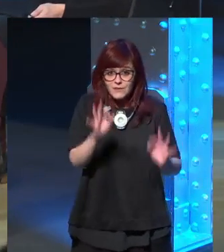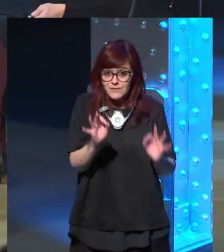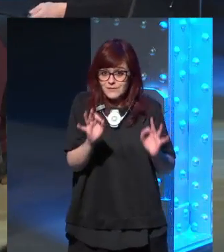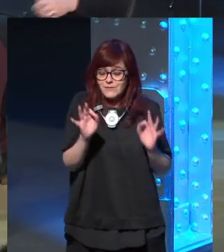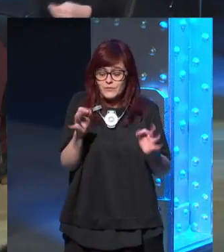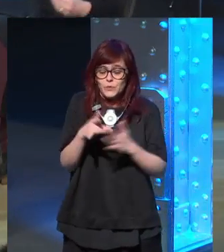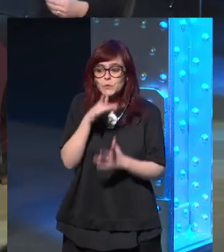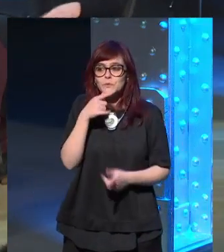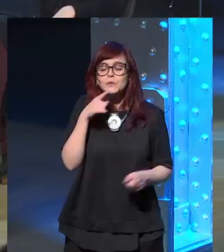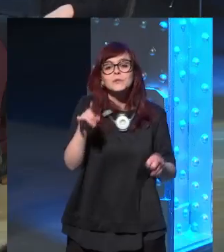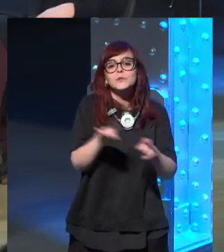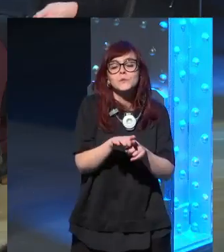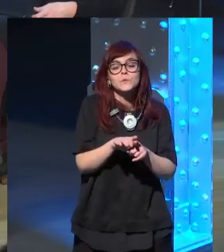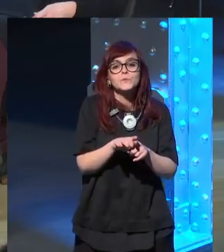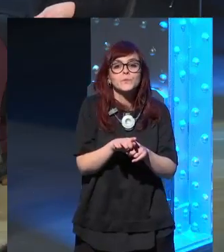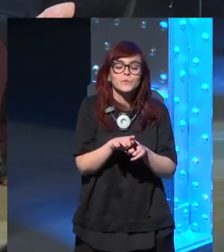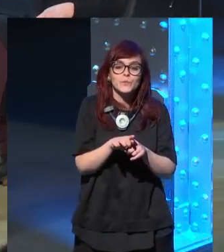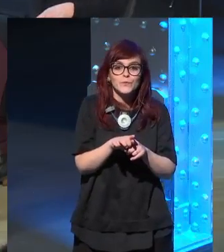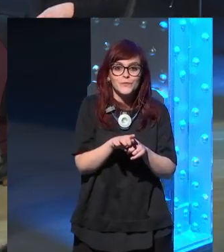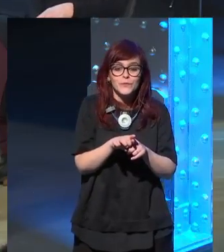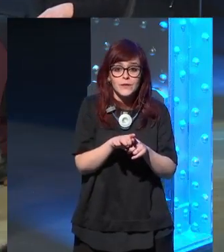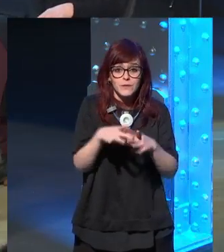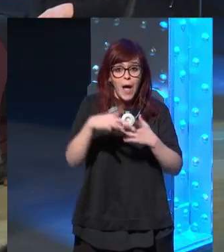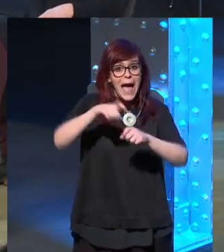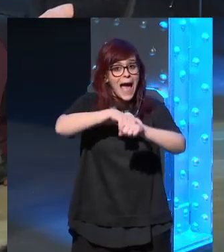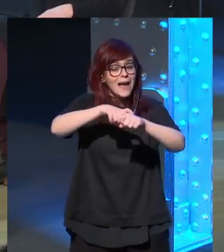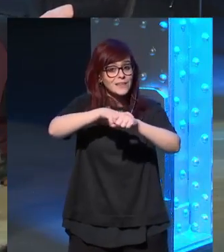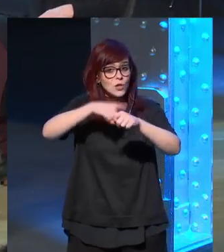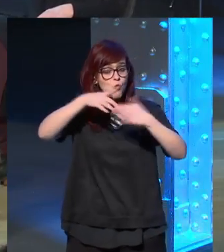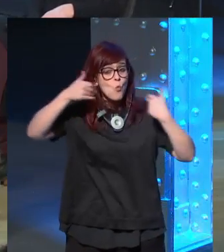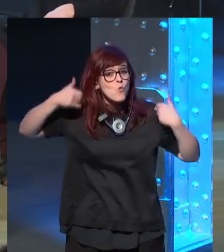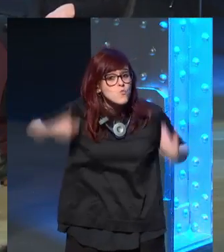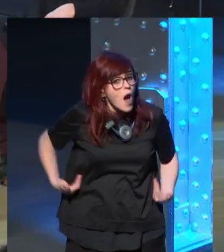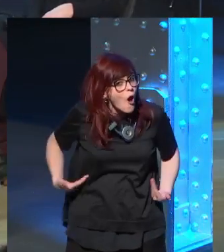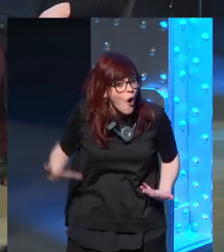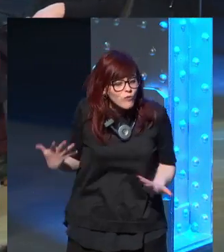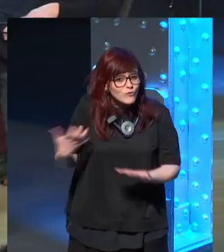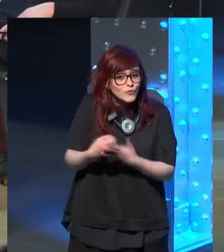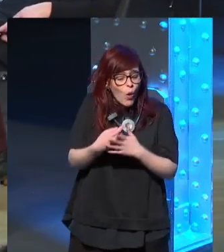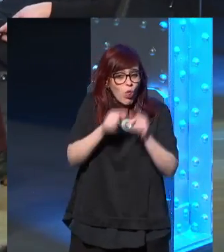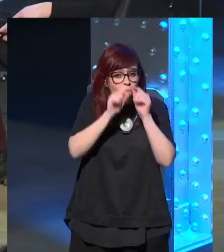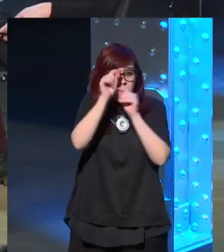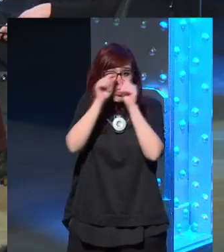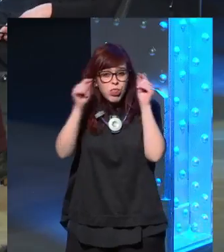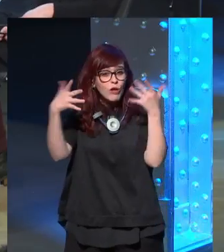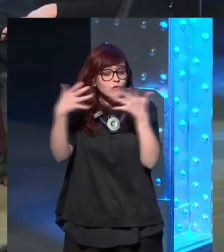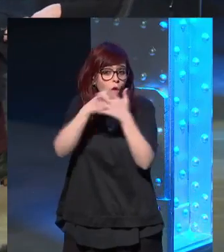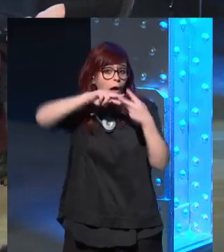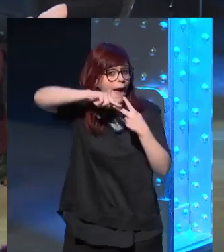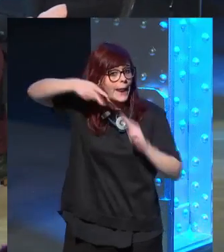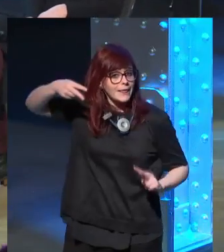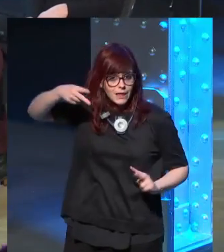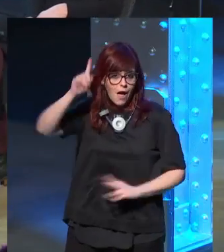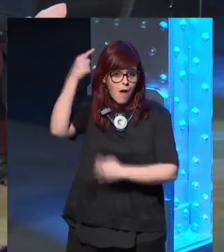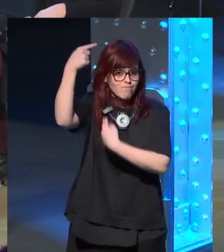characteristics, I think, that are not influenced by genetic factors. There was a huge meta-analysis last year based on, I